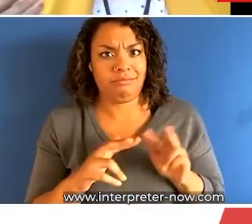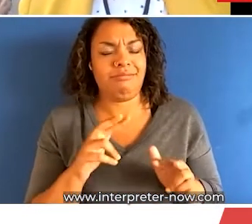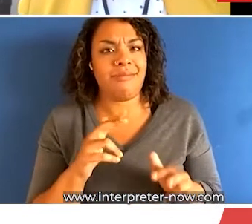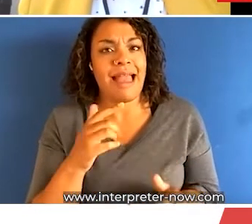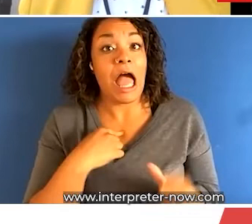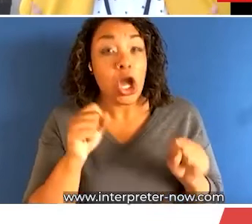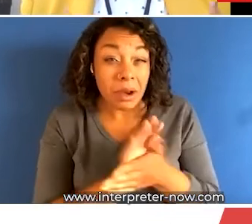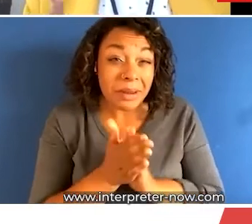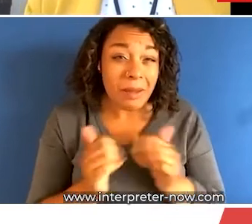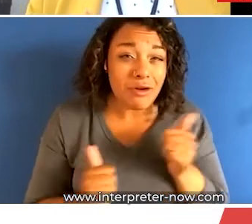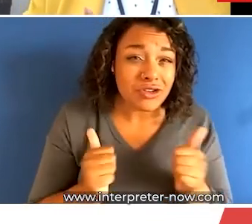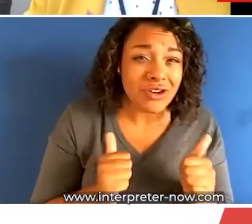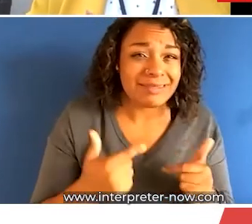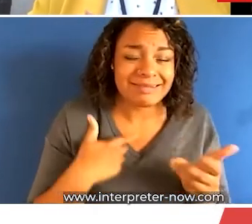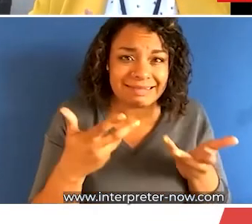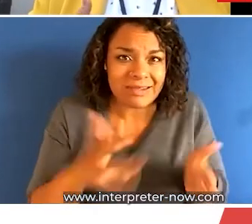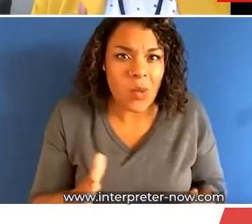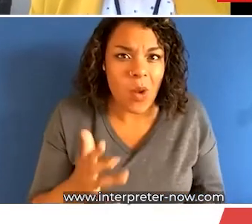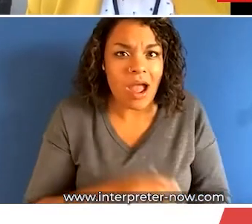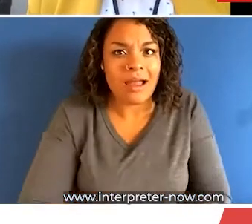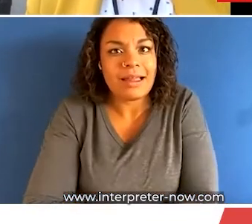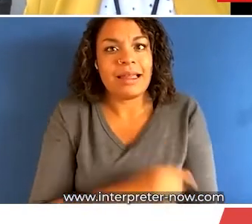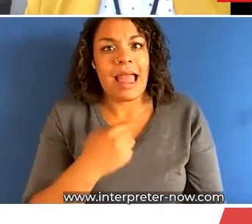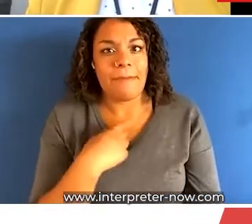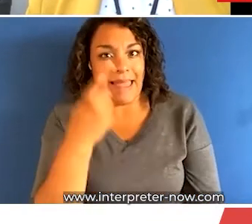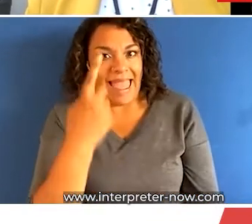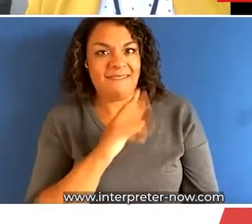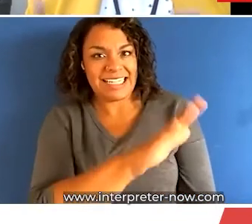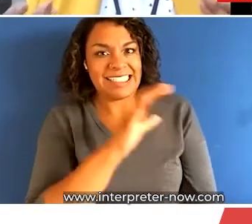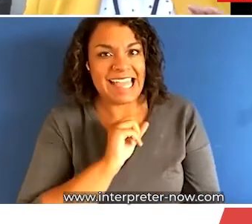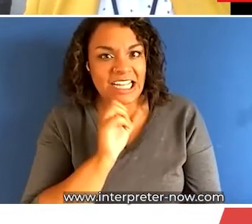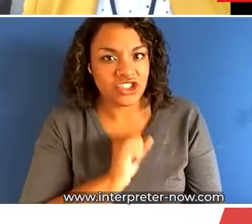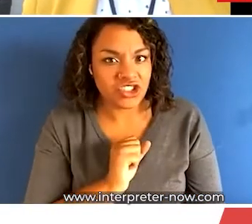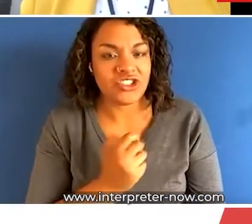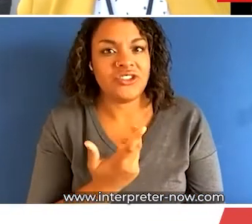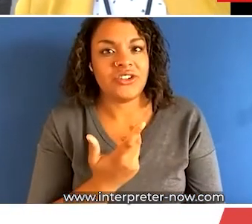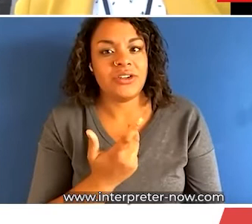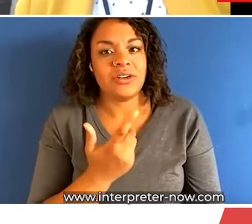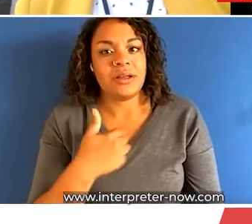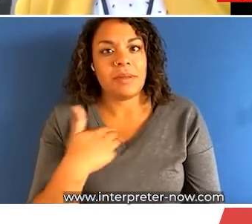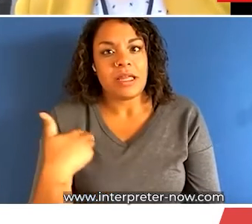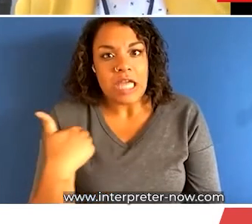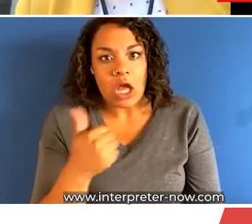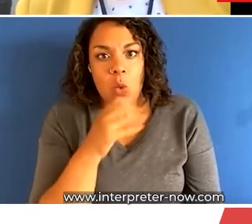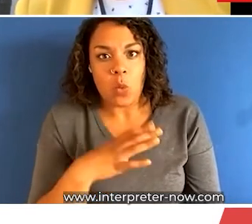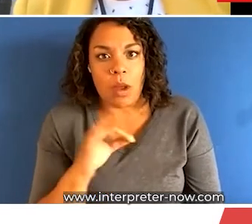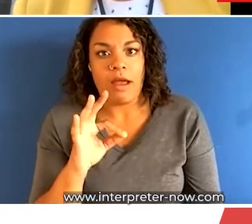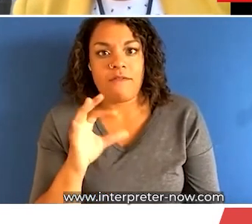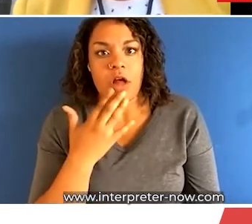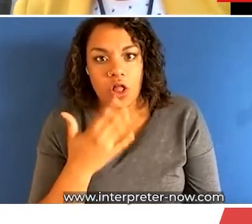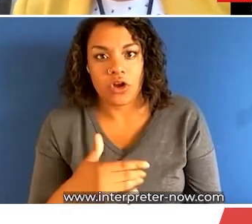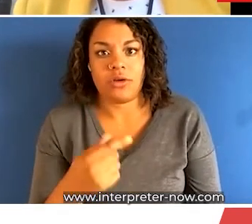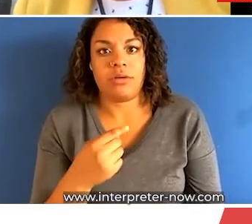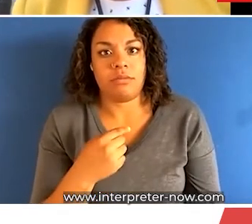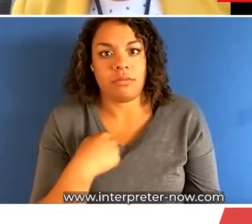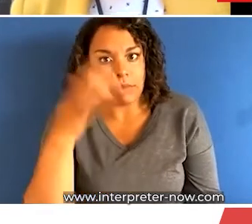well, do I want to do that? And I'm this young, half his age. I'm a, young woman of color. I'm articulate. I'm eloquent.